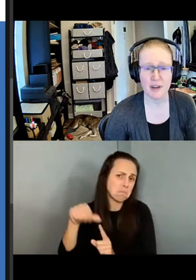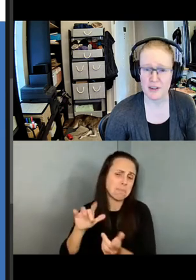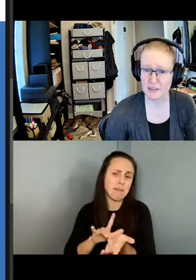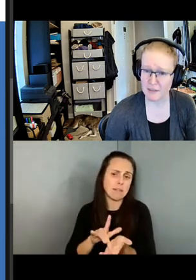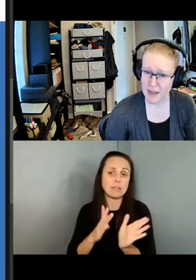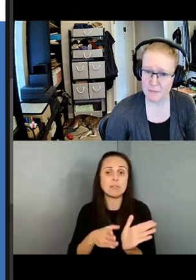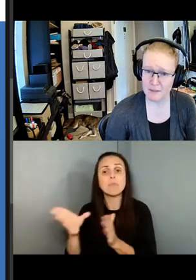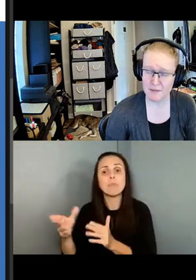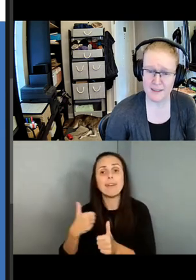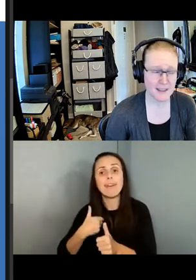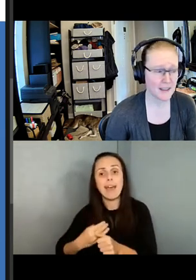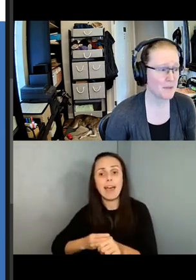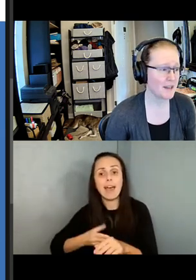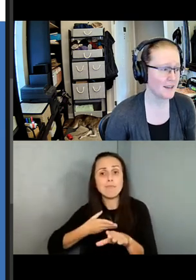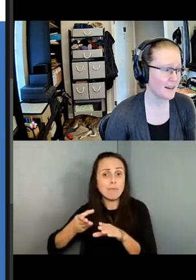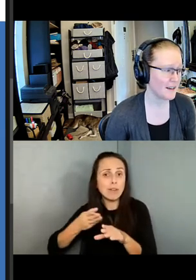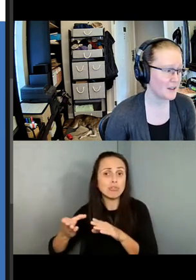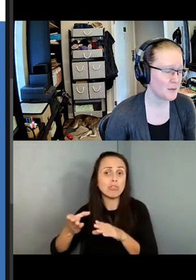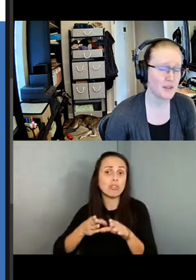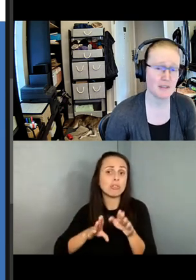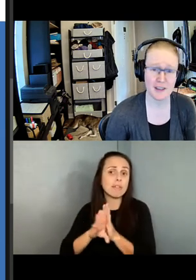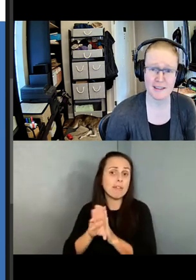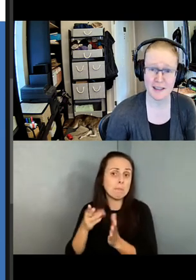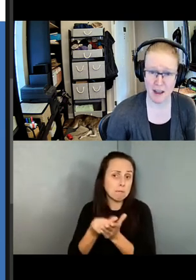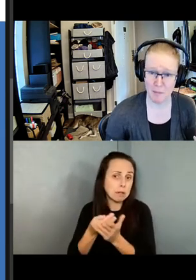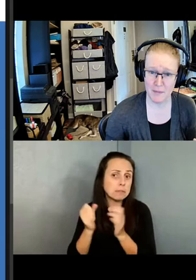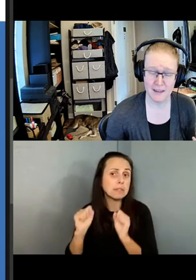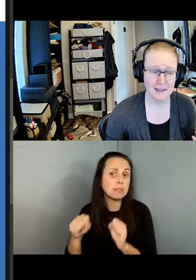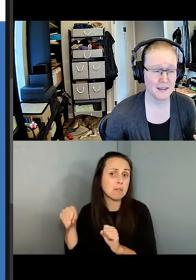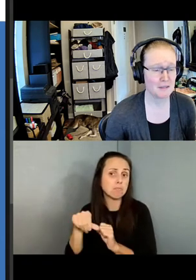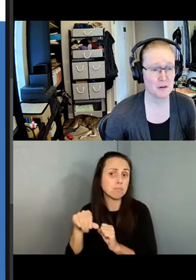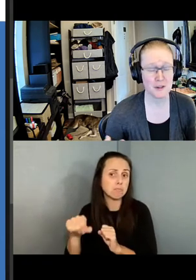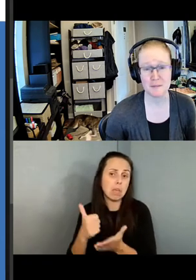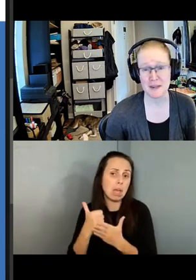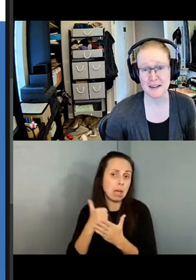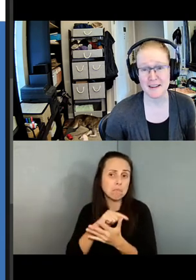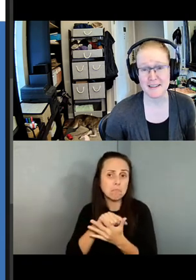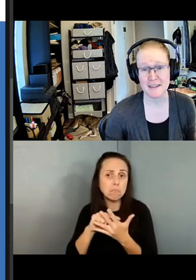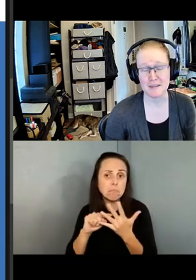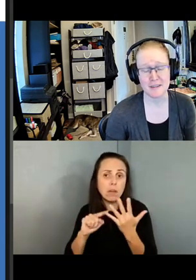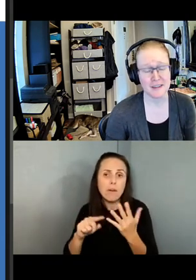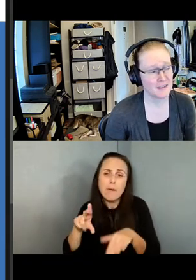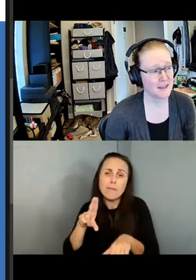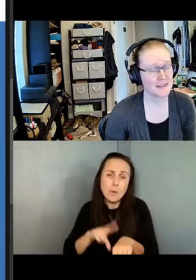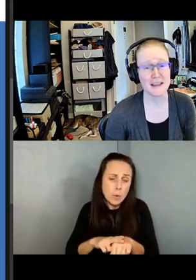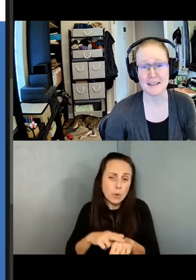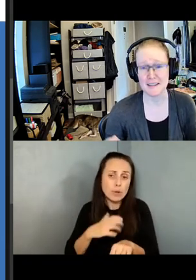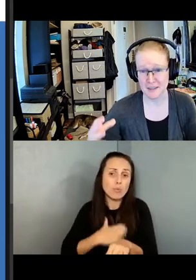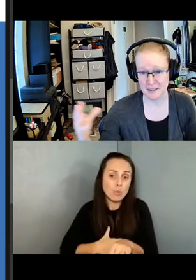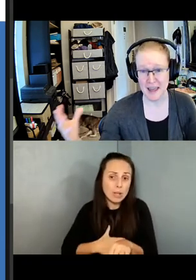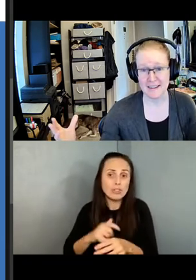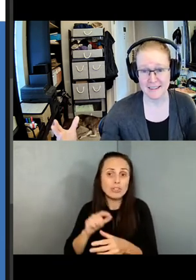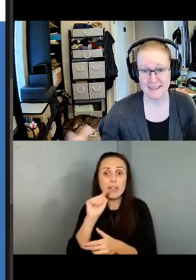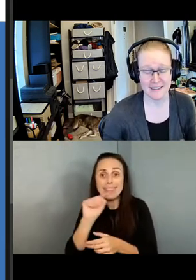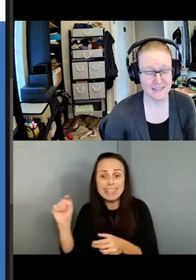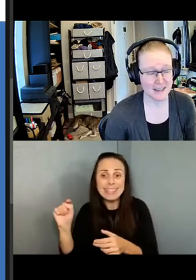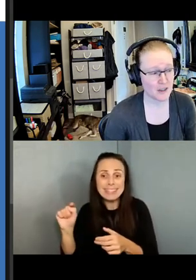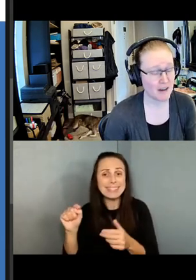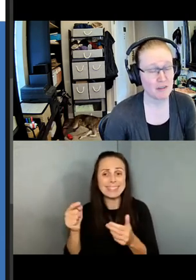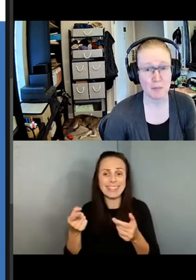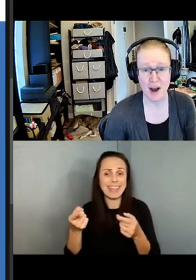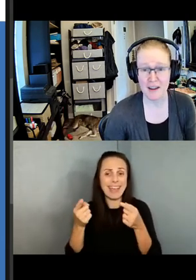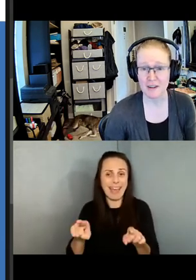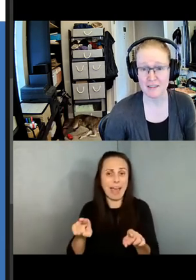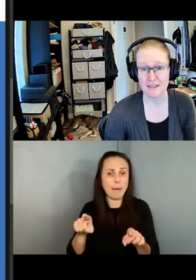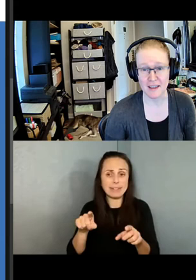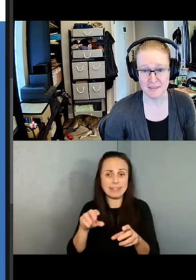There's professional development funds that can be used for things that help me. Of course, it'd be nice if these things landed in the